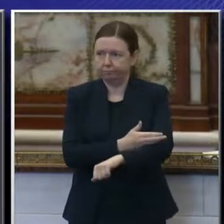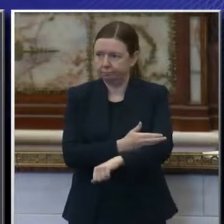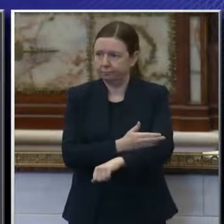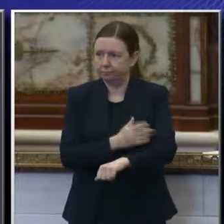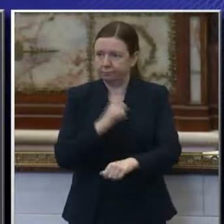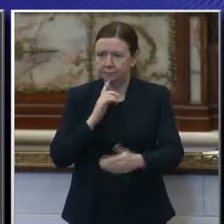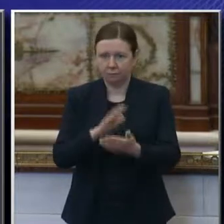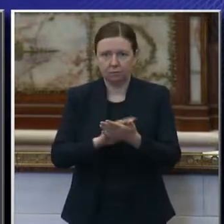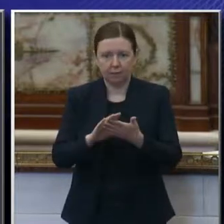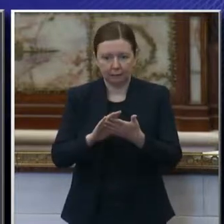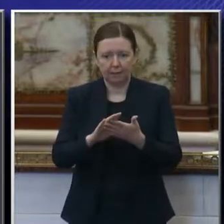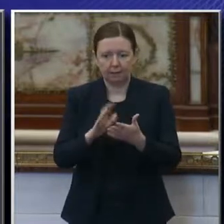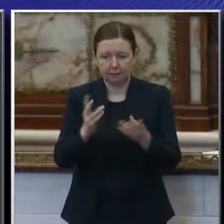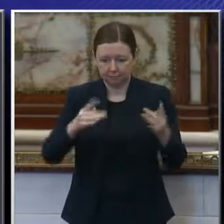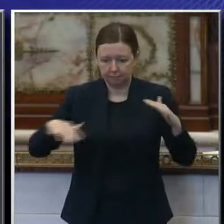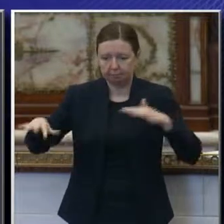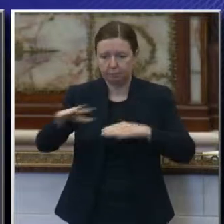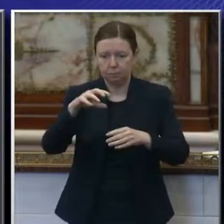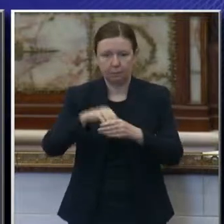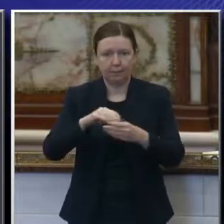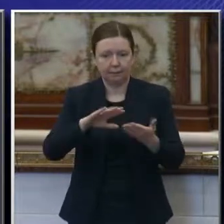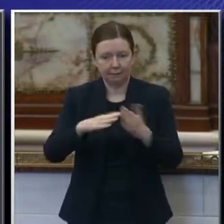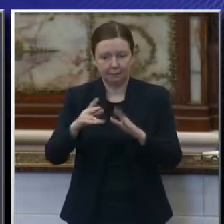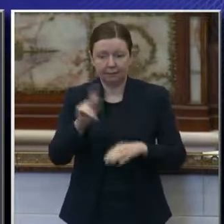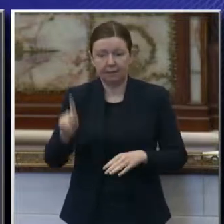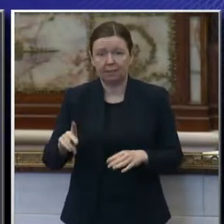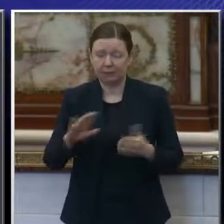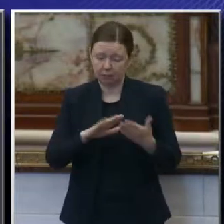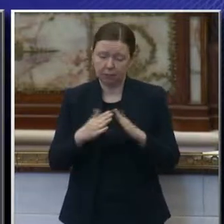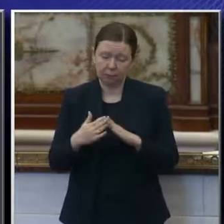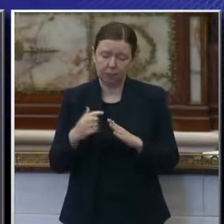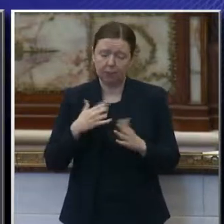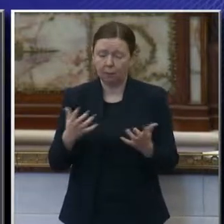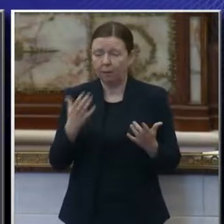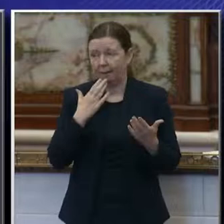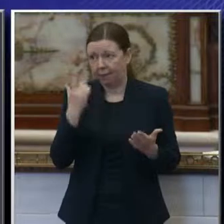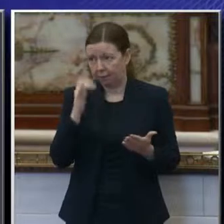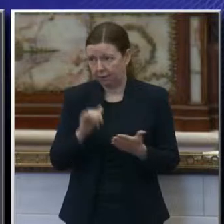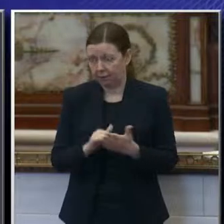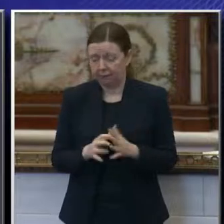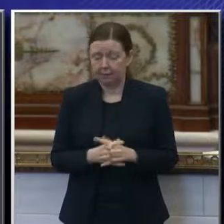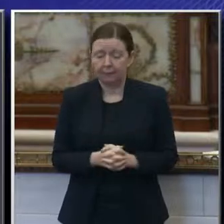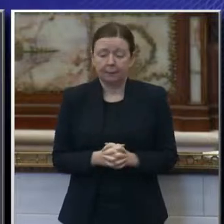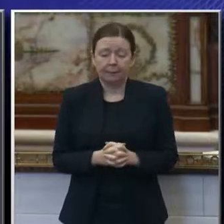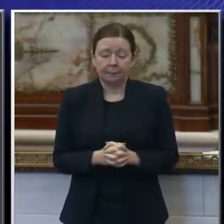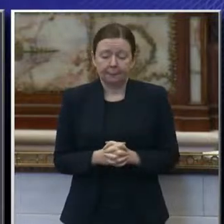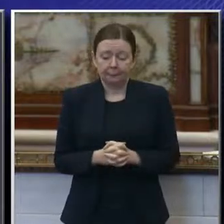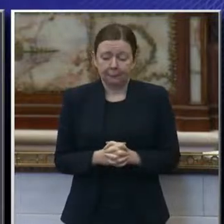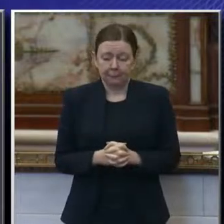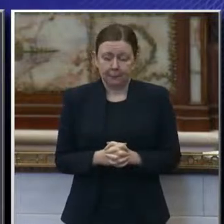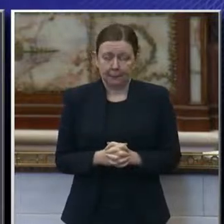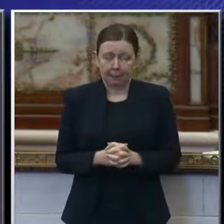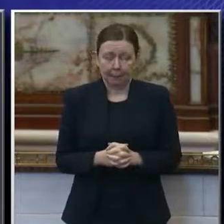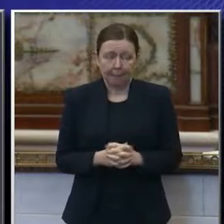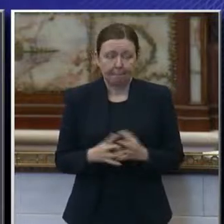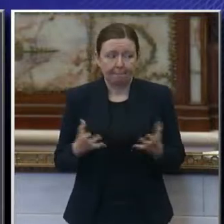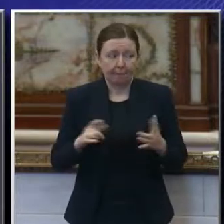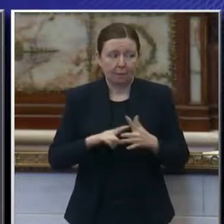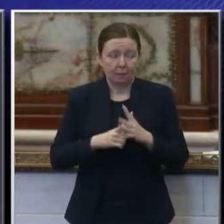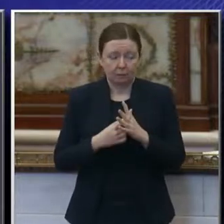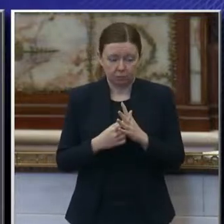nice blend within the city of Philadelphia and its community. So I want to thank you for that. I just want to start off